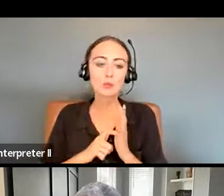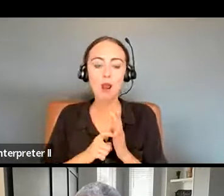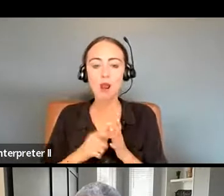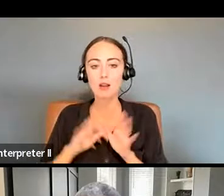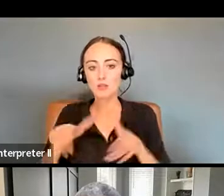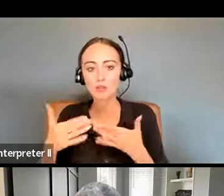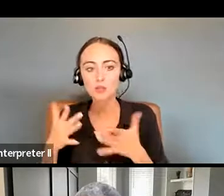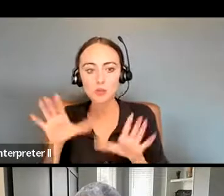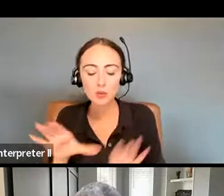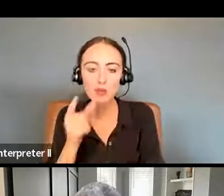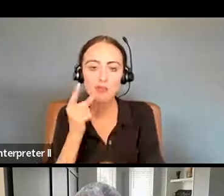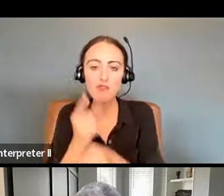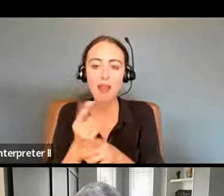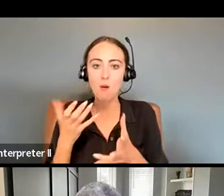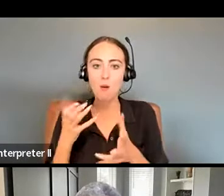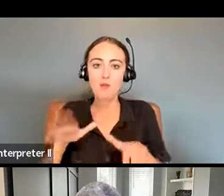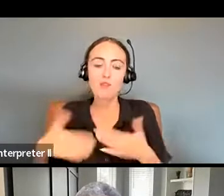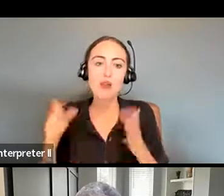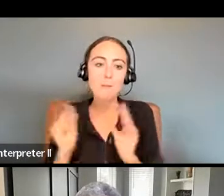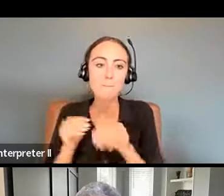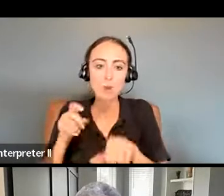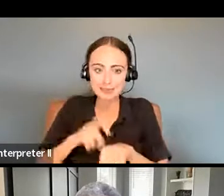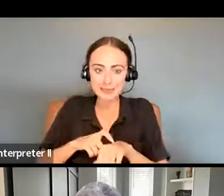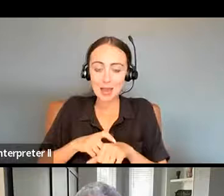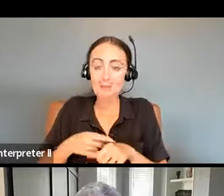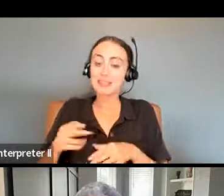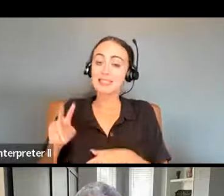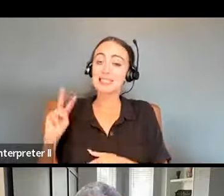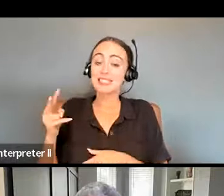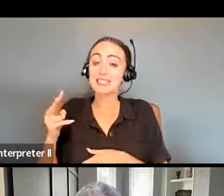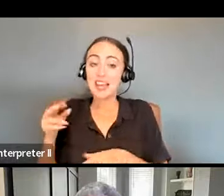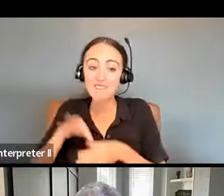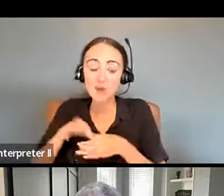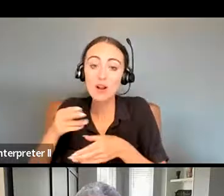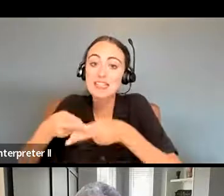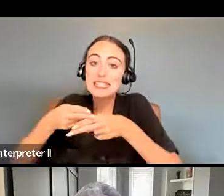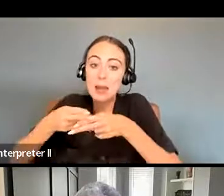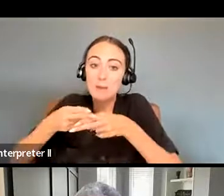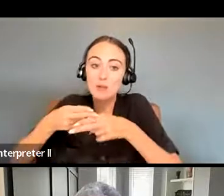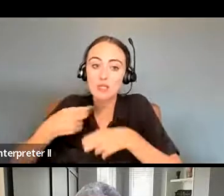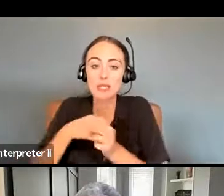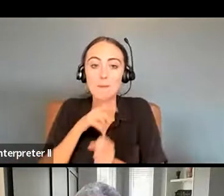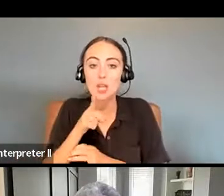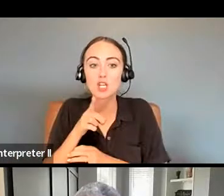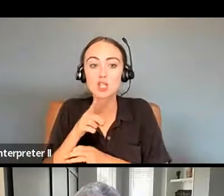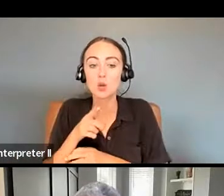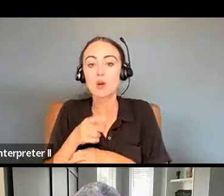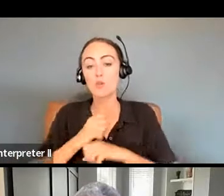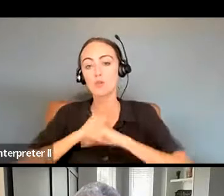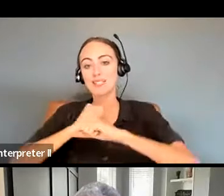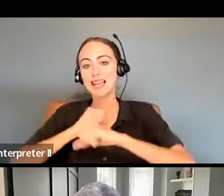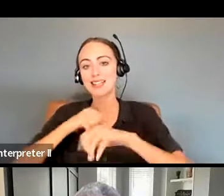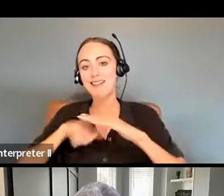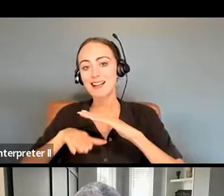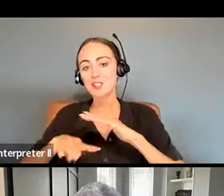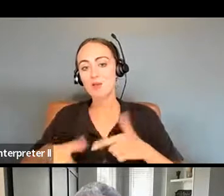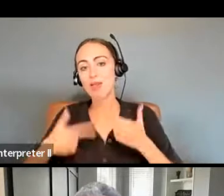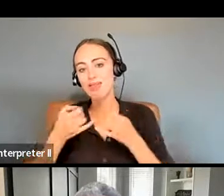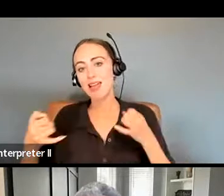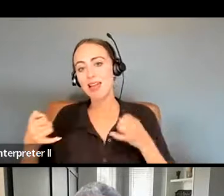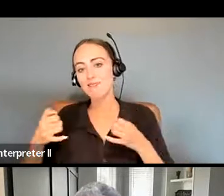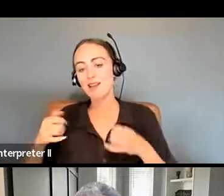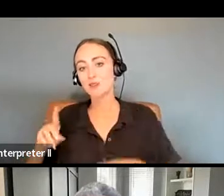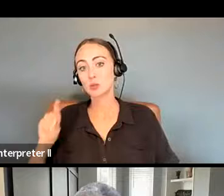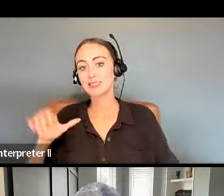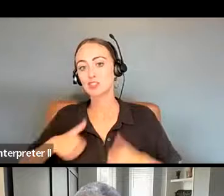give ourselves more time to do that on a second vote of a temporary to ensure we are protecting access to lifeline services for our district residents